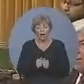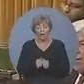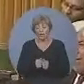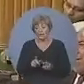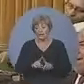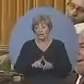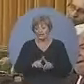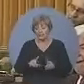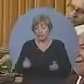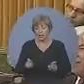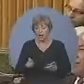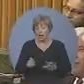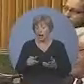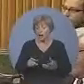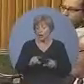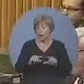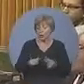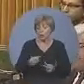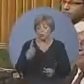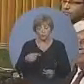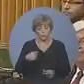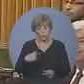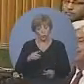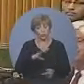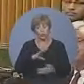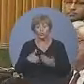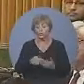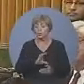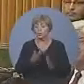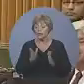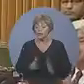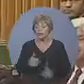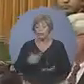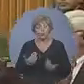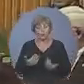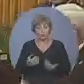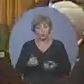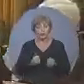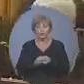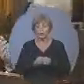From all members of this Parliament to clean up the mess created by the previous Liberal government.